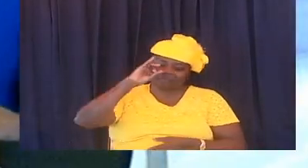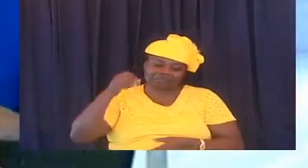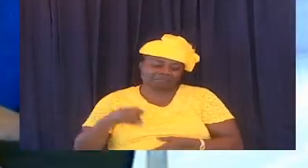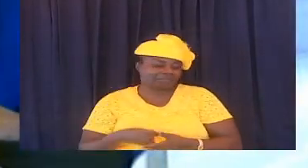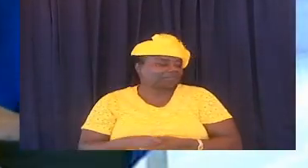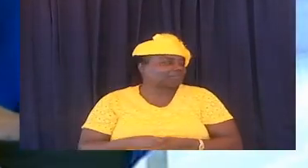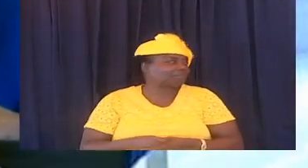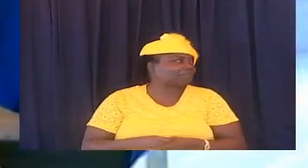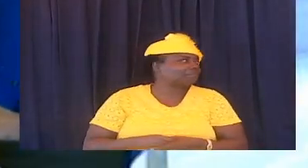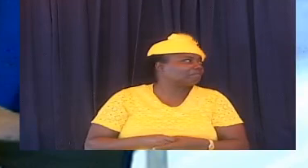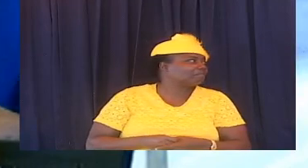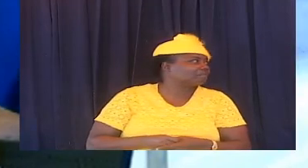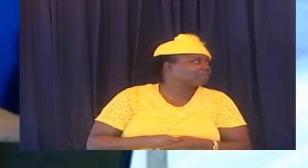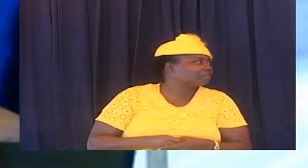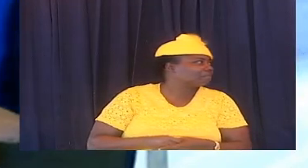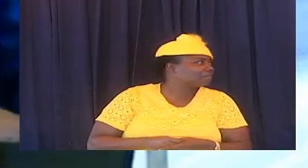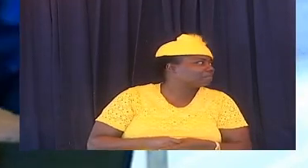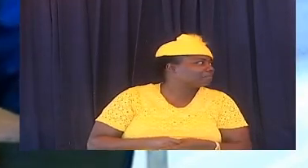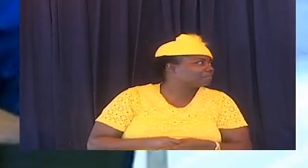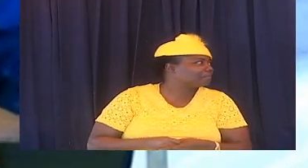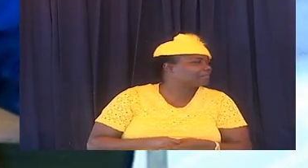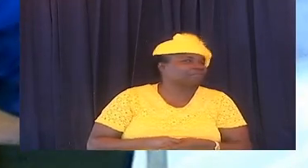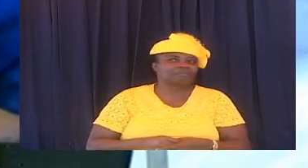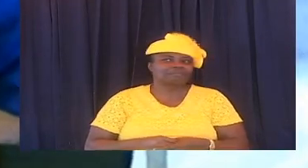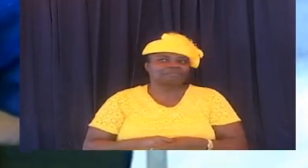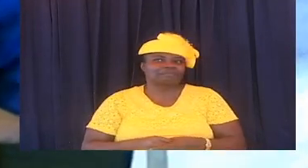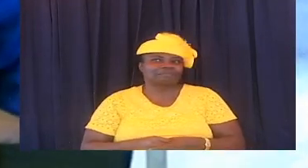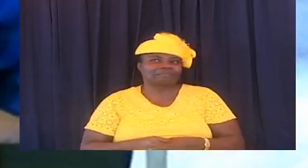do what you do. Praise God.